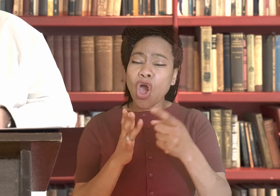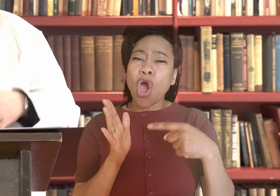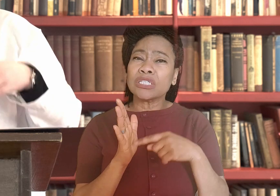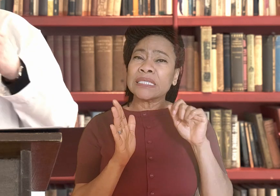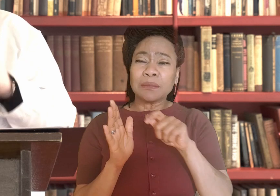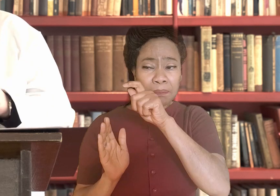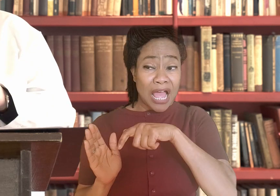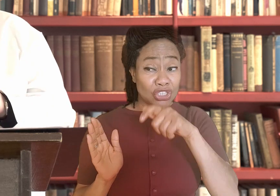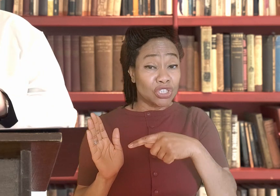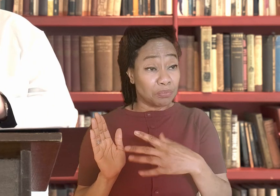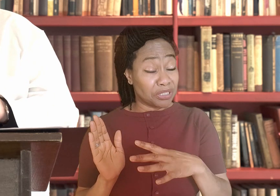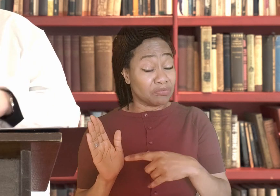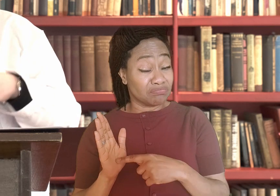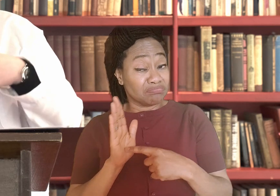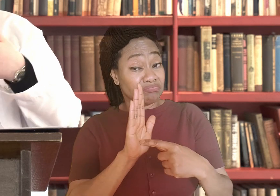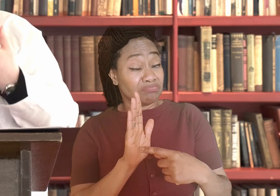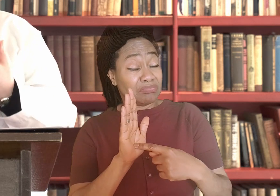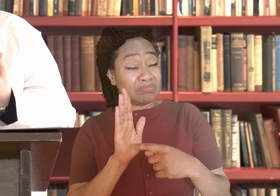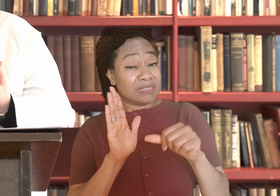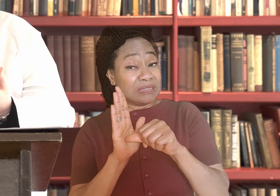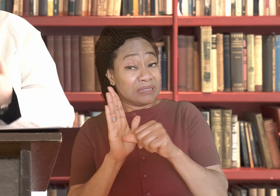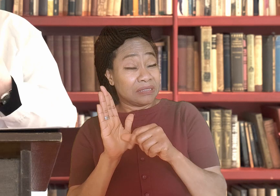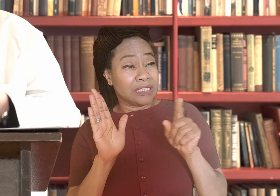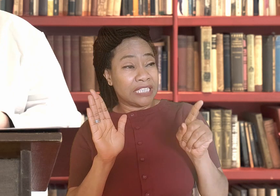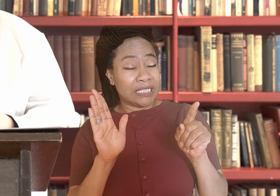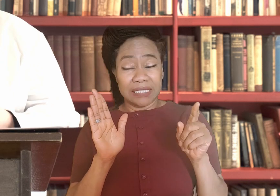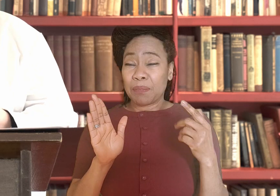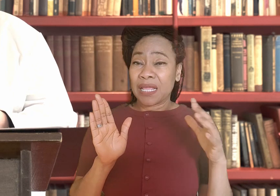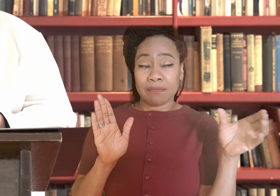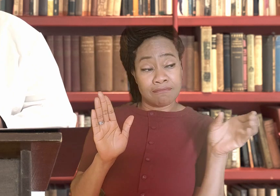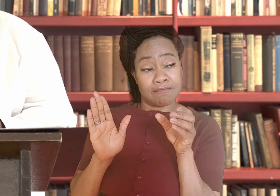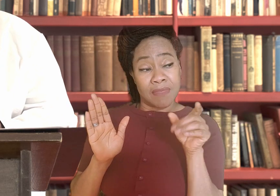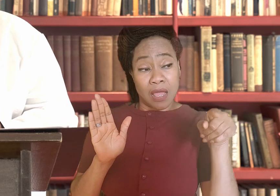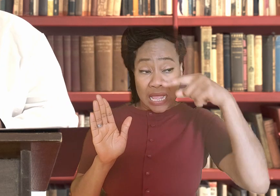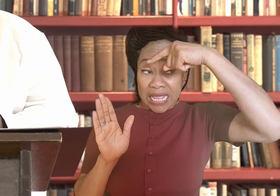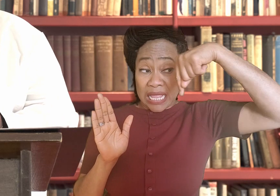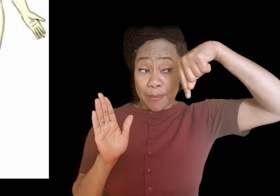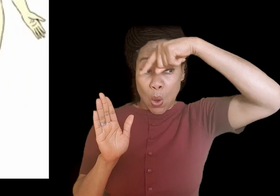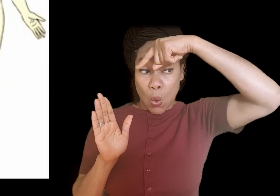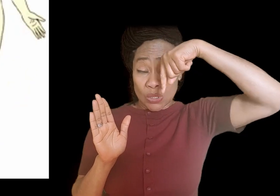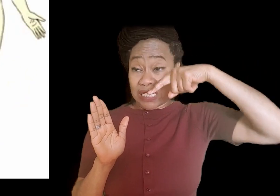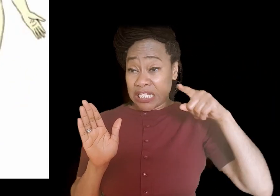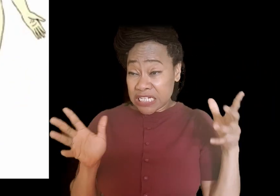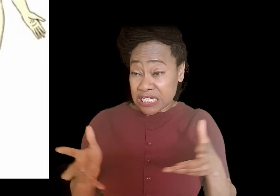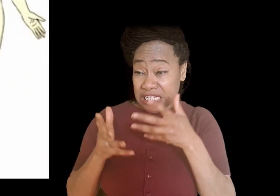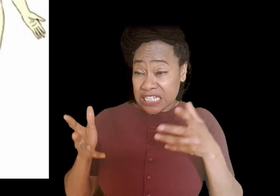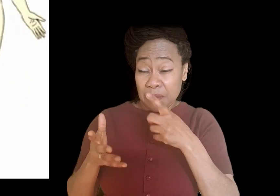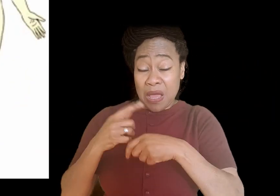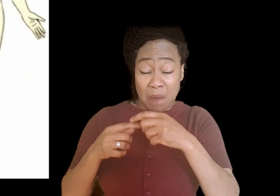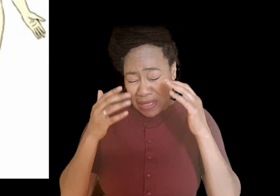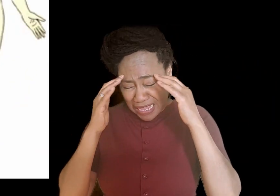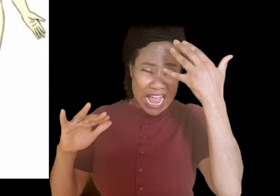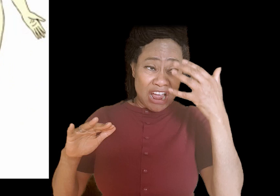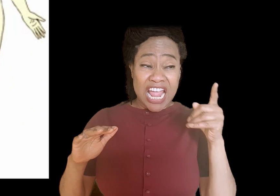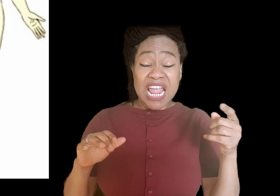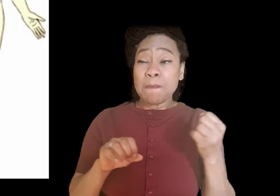unintentionally. In these Tuesday lectures, Charcot would employ hypnosis to induce the women into a state of hysteria. He would further provoke the symptoms